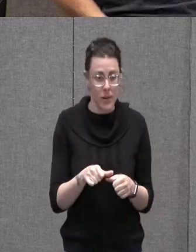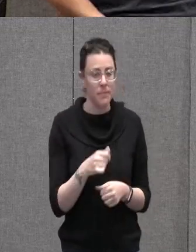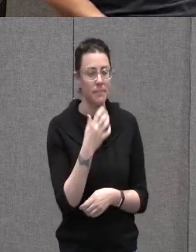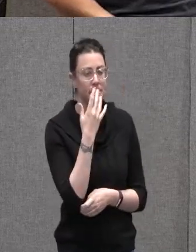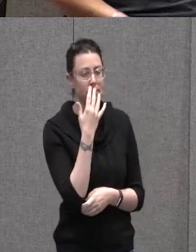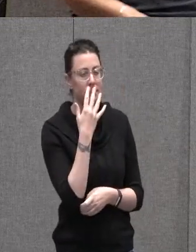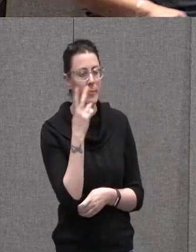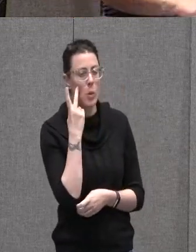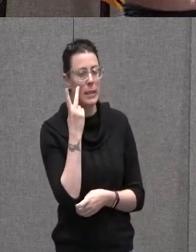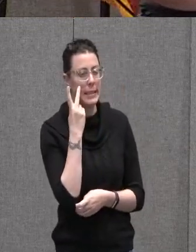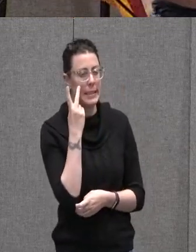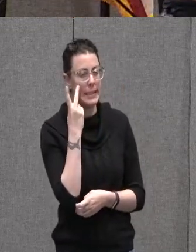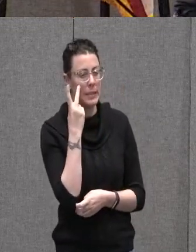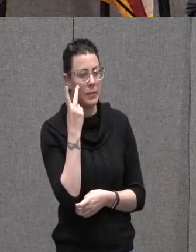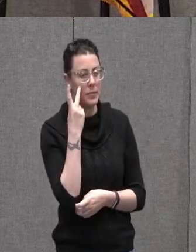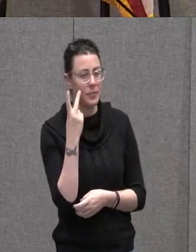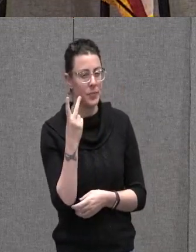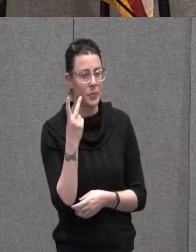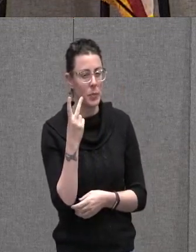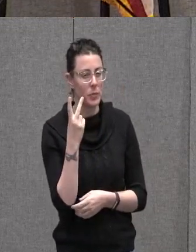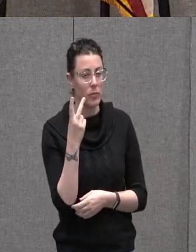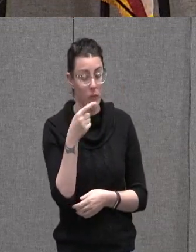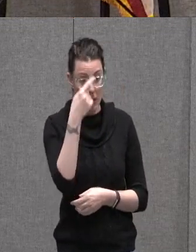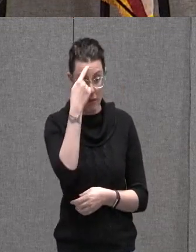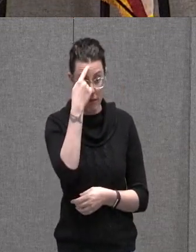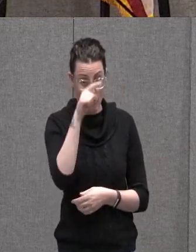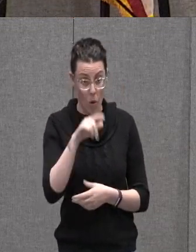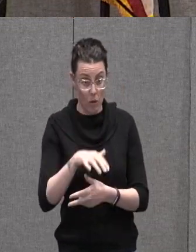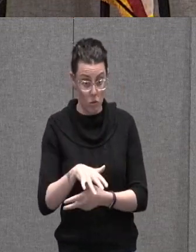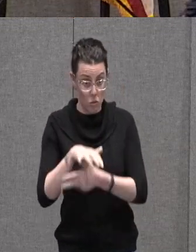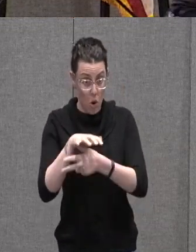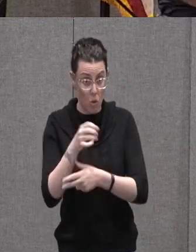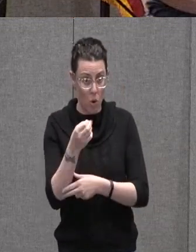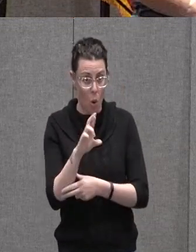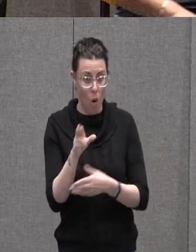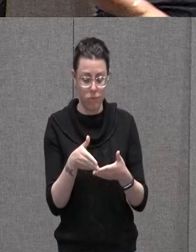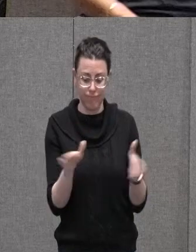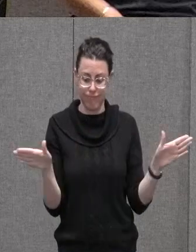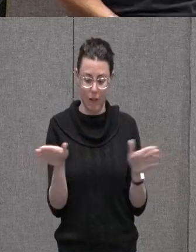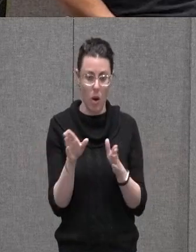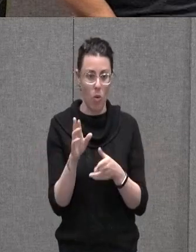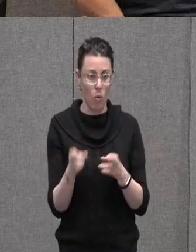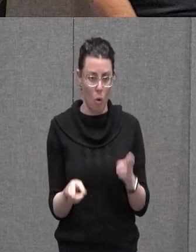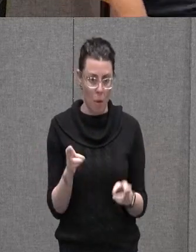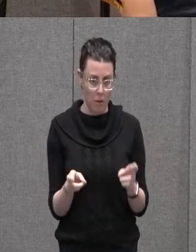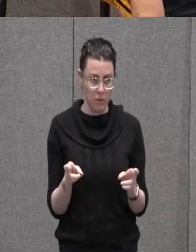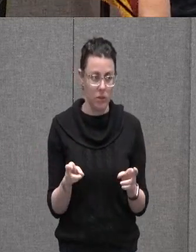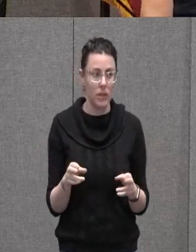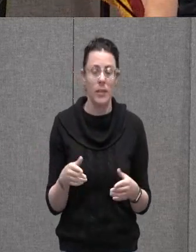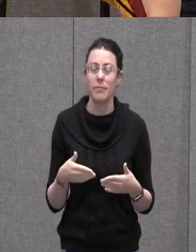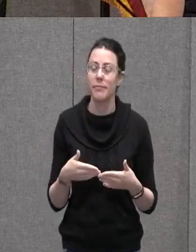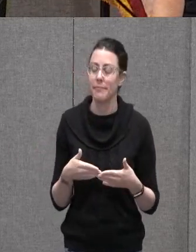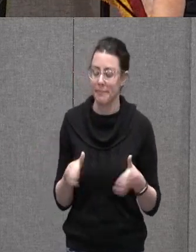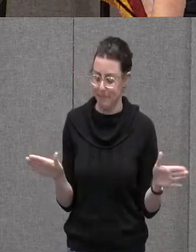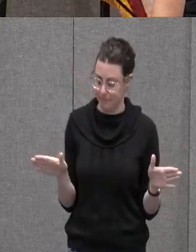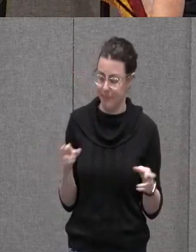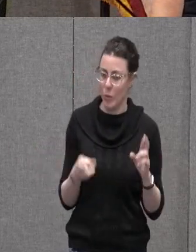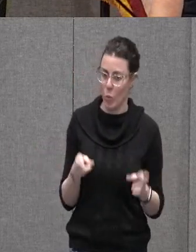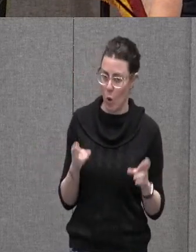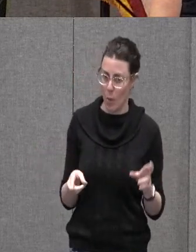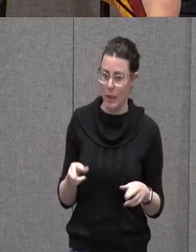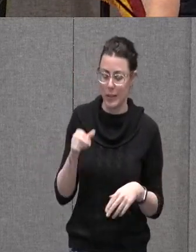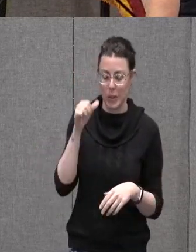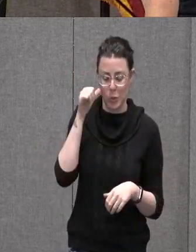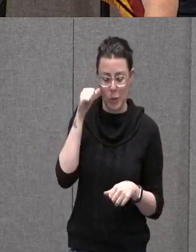Let's see. Of this specific robot or Any robots? robot. Because we were just talking about Spot and what he has. So it looks we're like talking